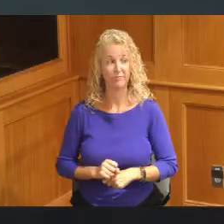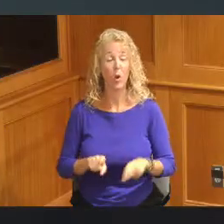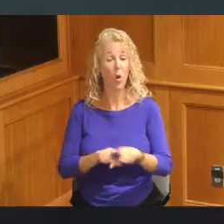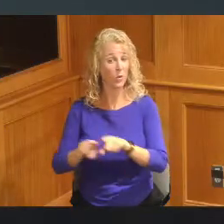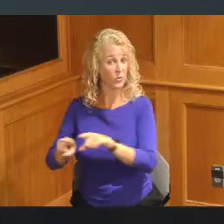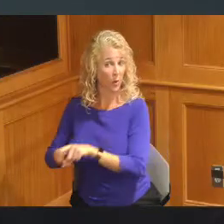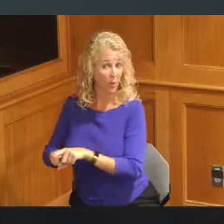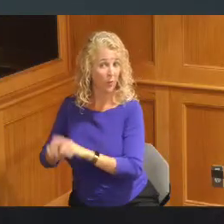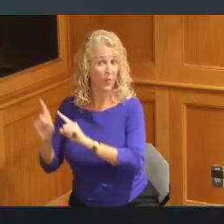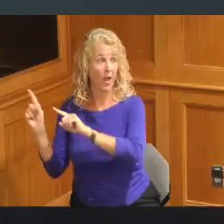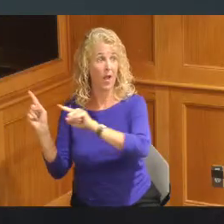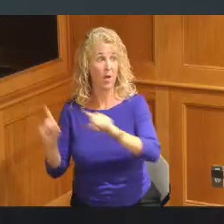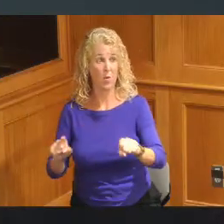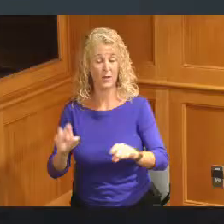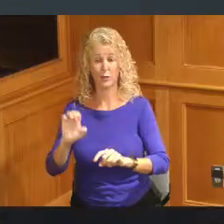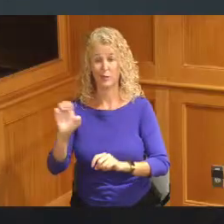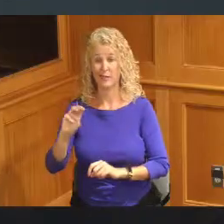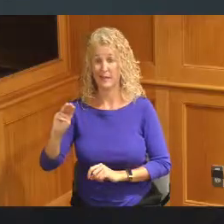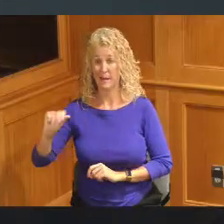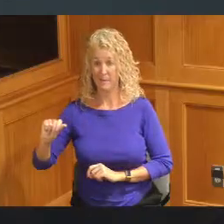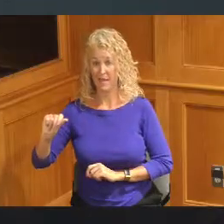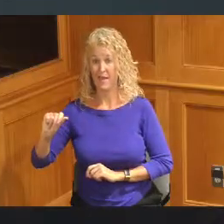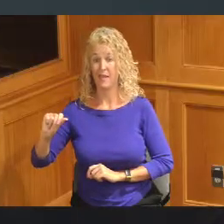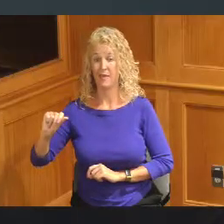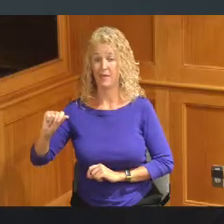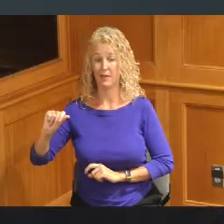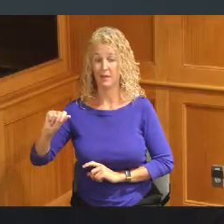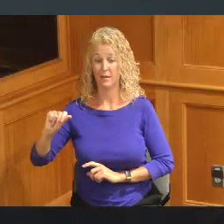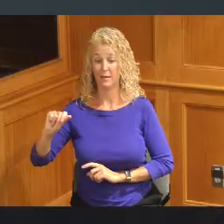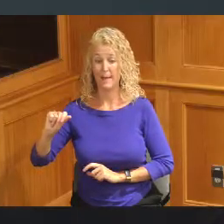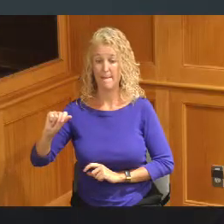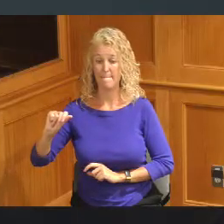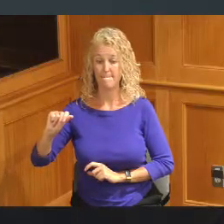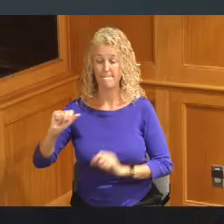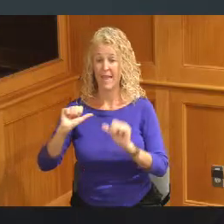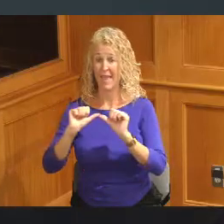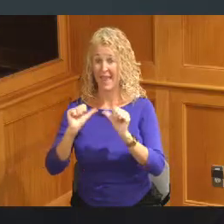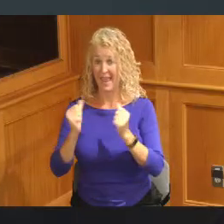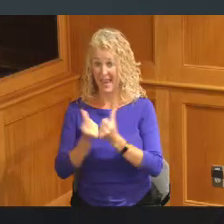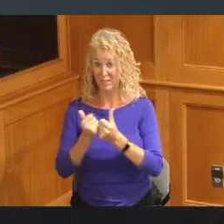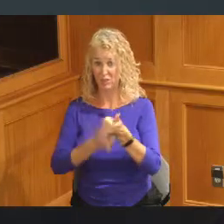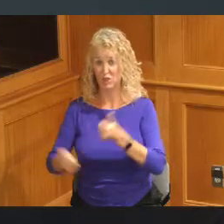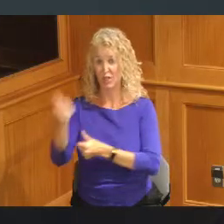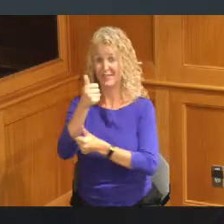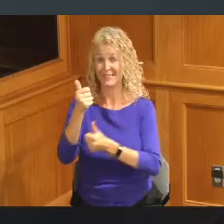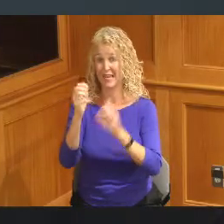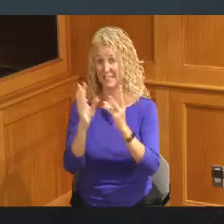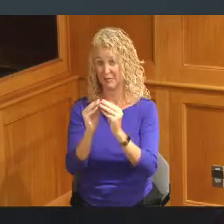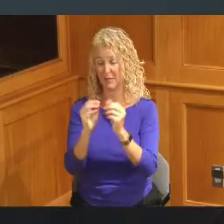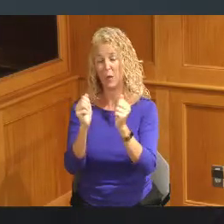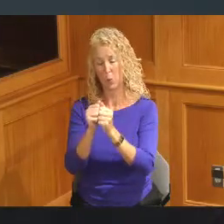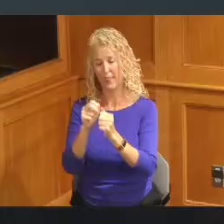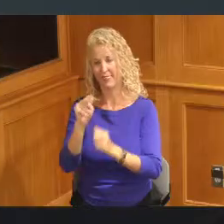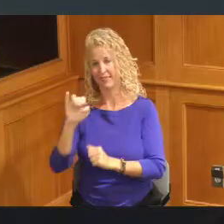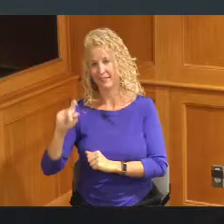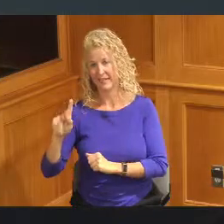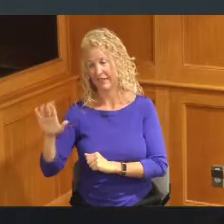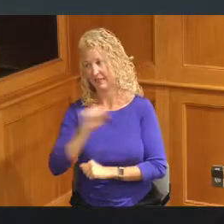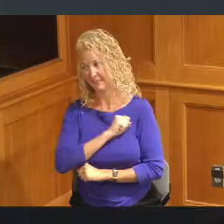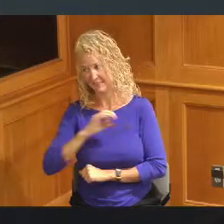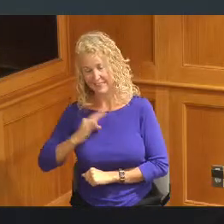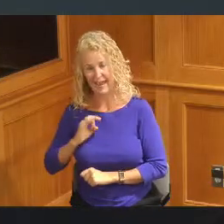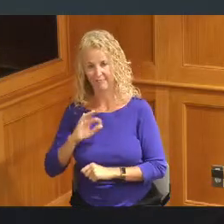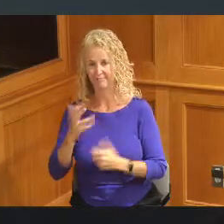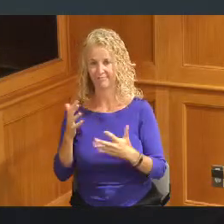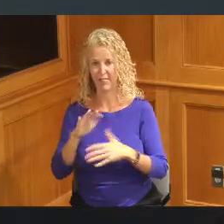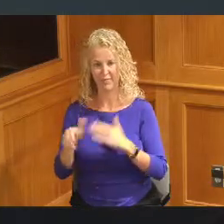also attended the EMA, Emergency Management Agency executive meeting with Nick and his staff, who they're all